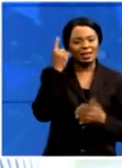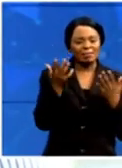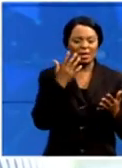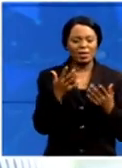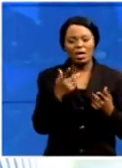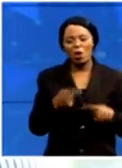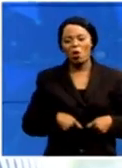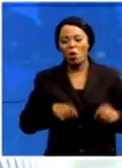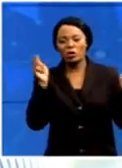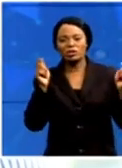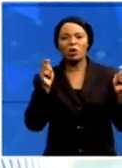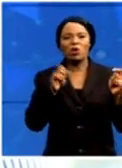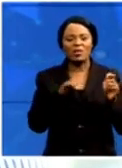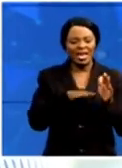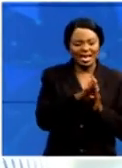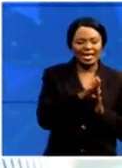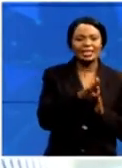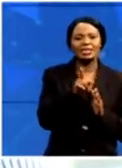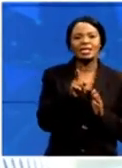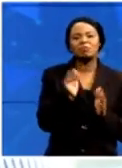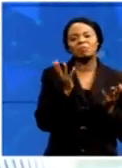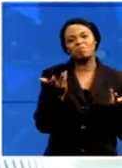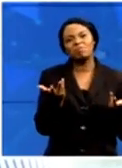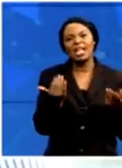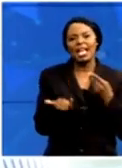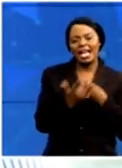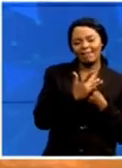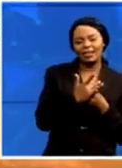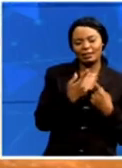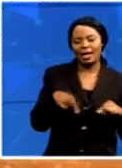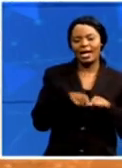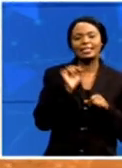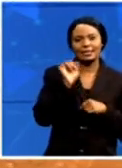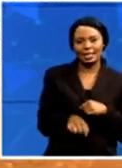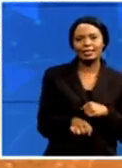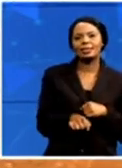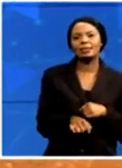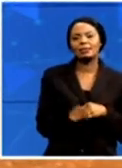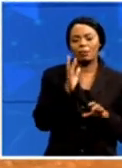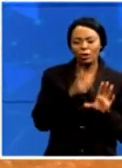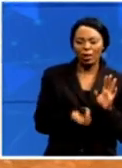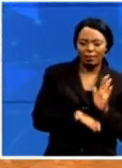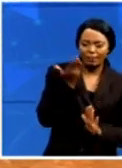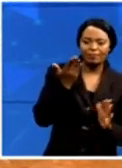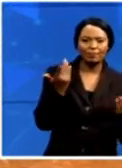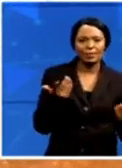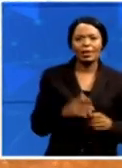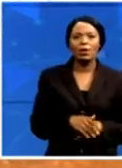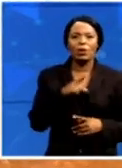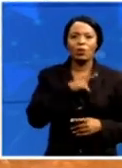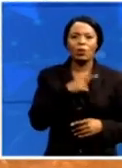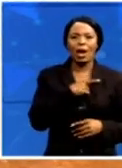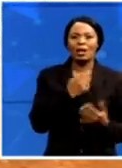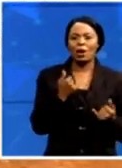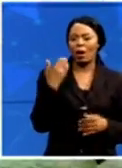It has had an effect, and obviously avocados are not as profitable as they would have been had we not had these increases.